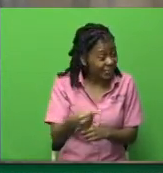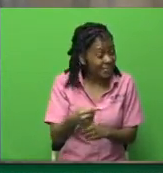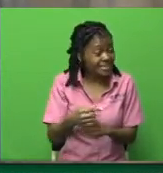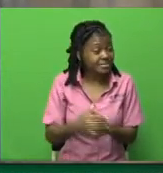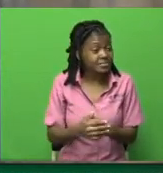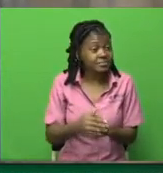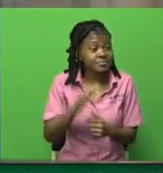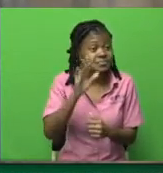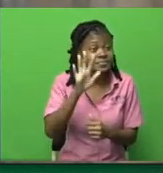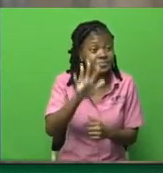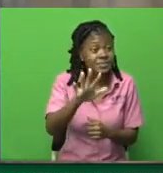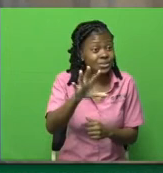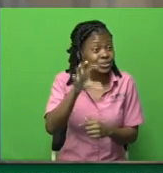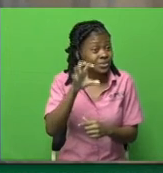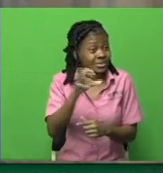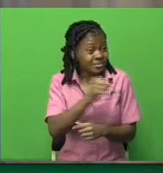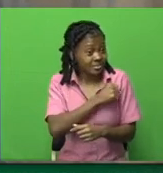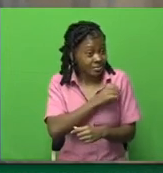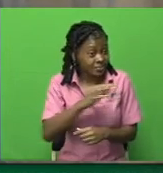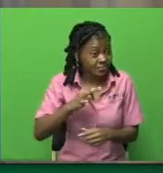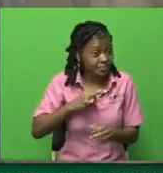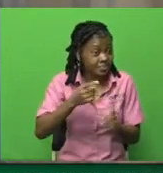employees of Wasa